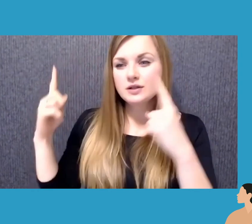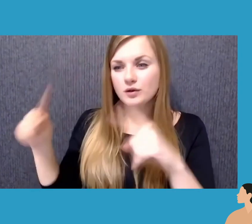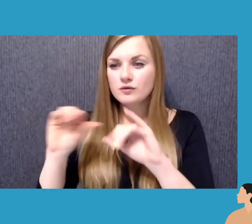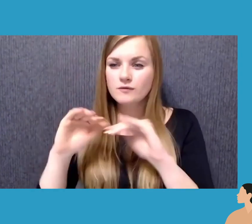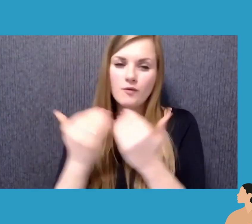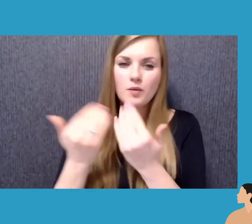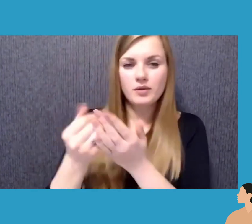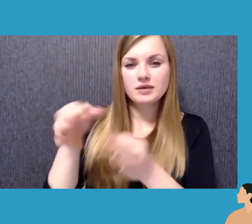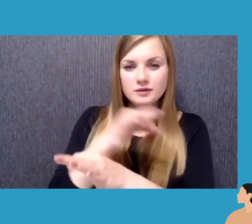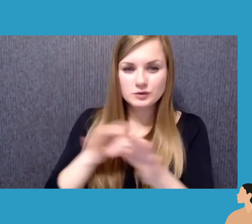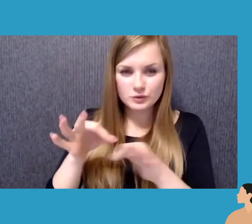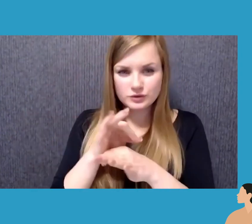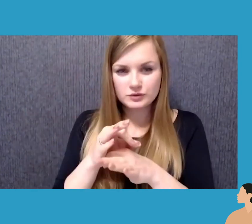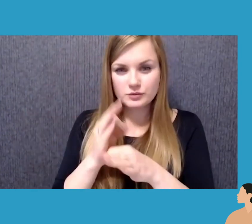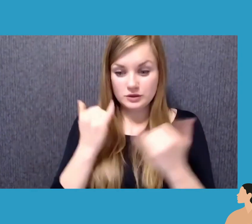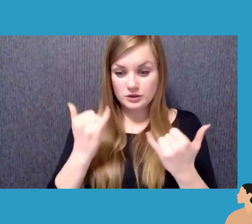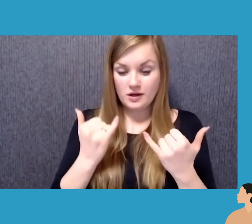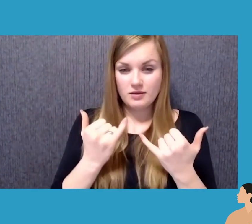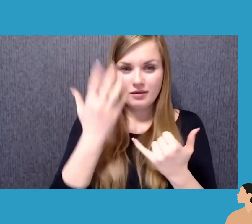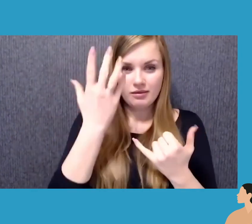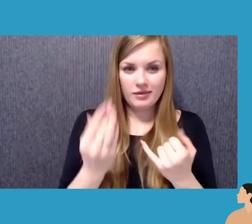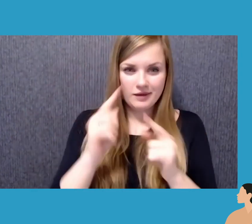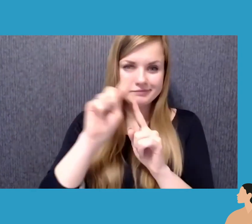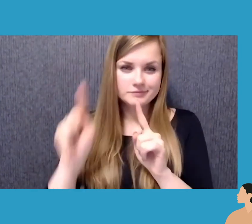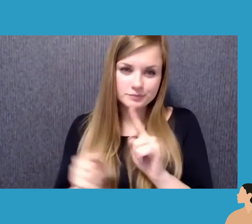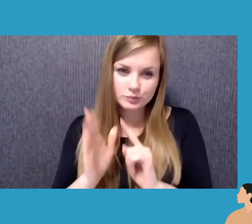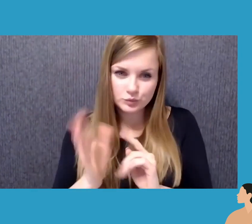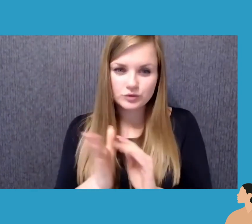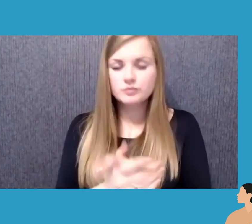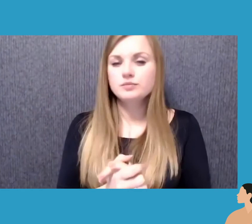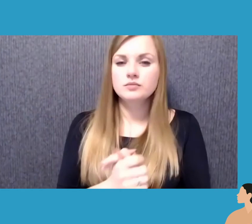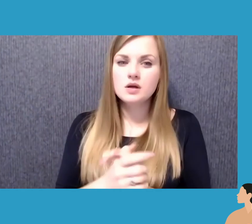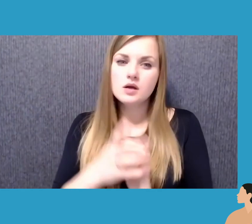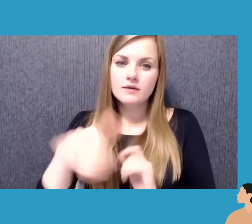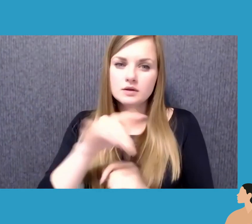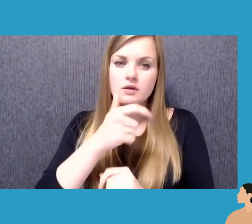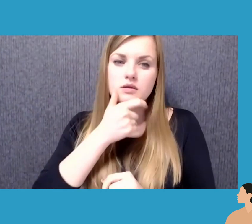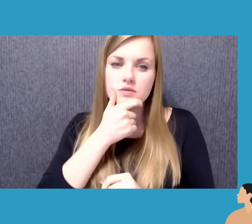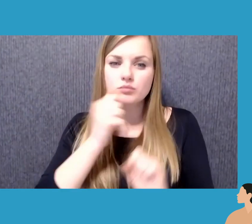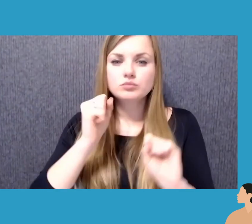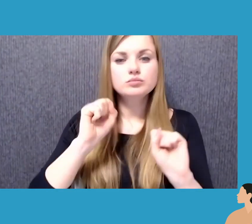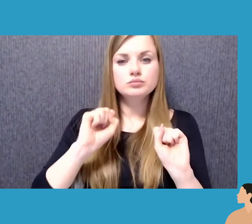this discussion, and I wish you interesting day.